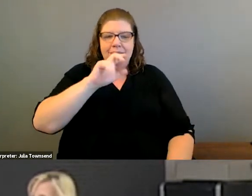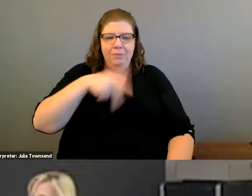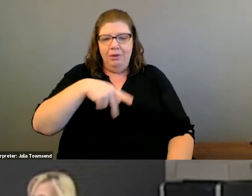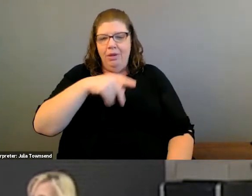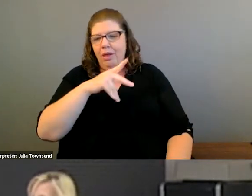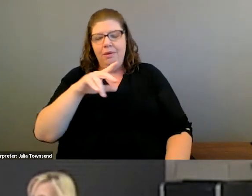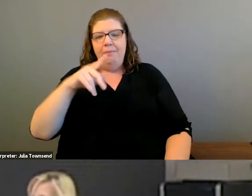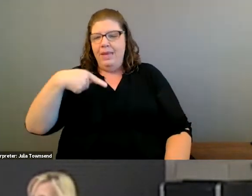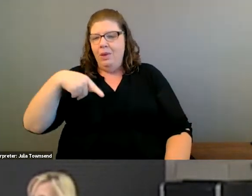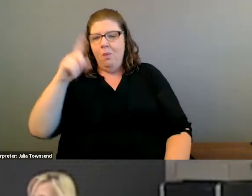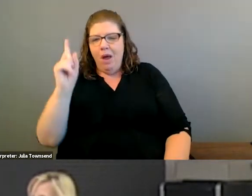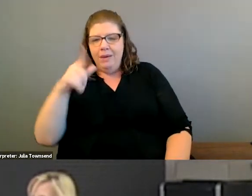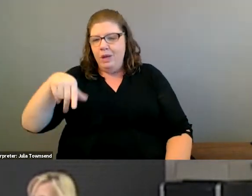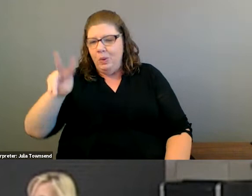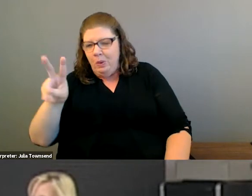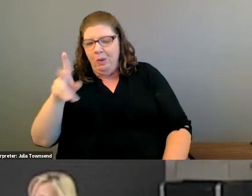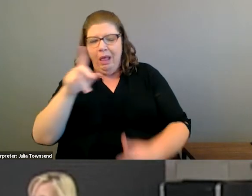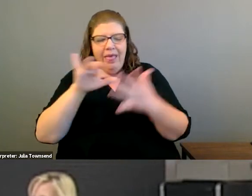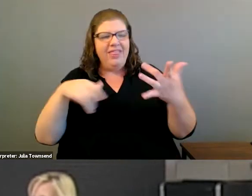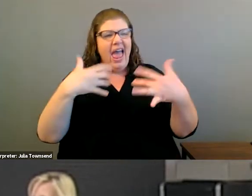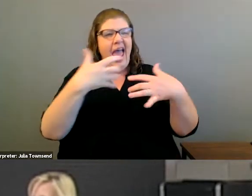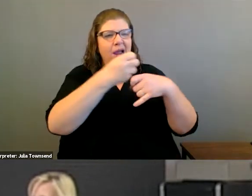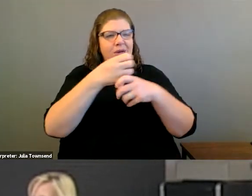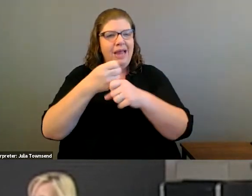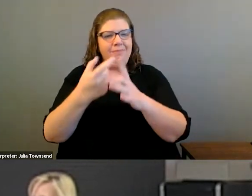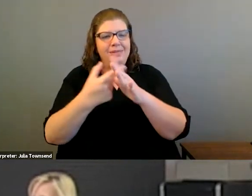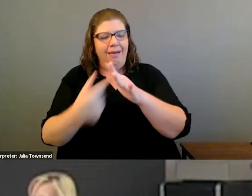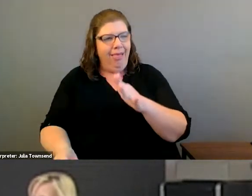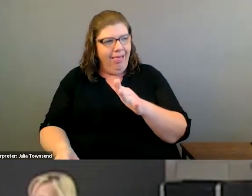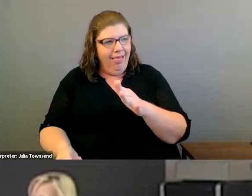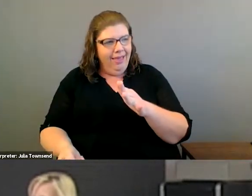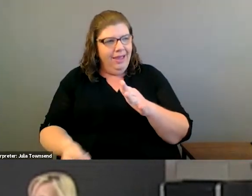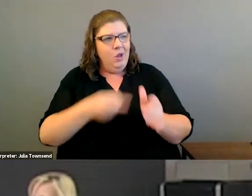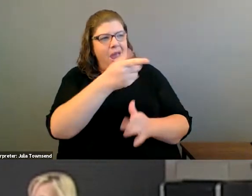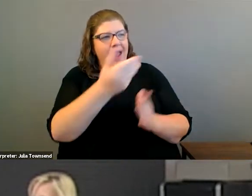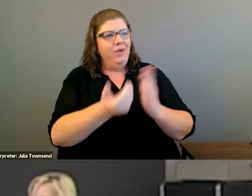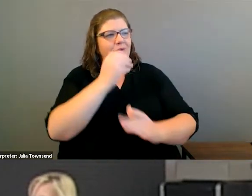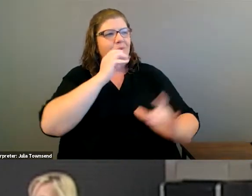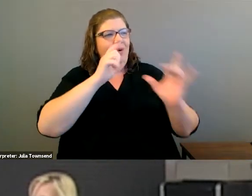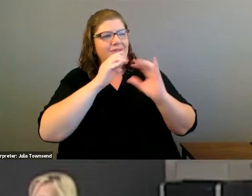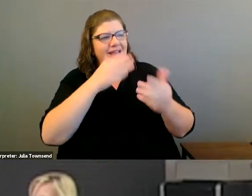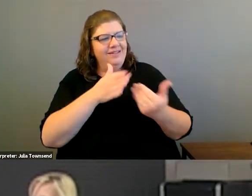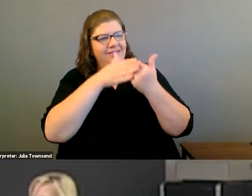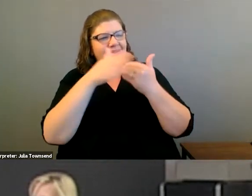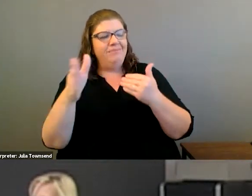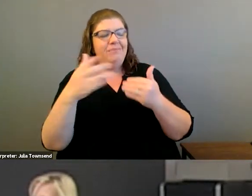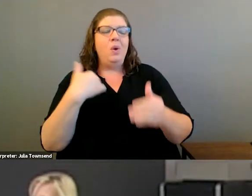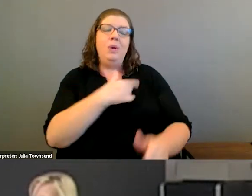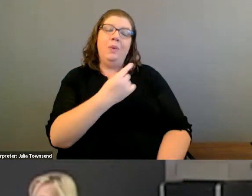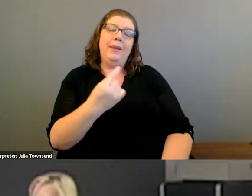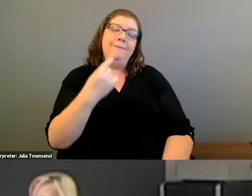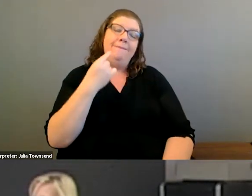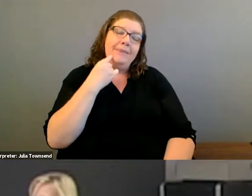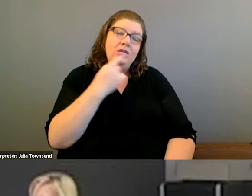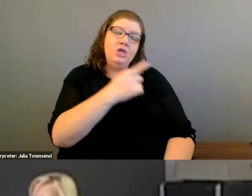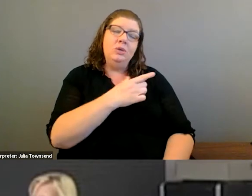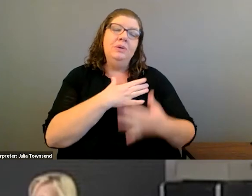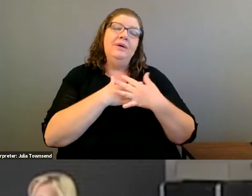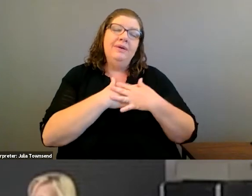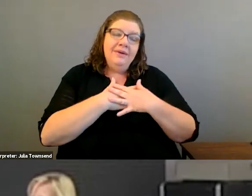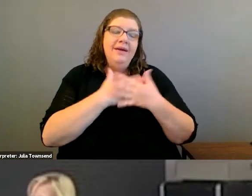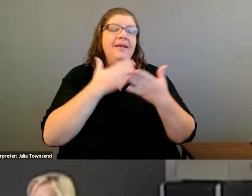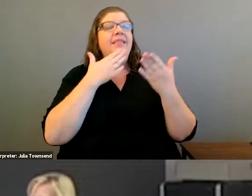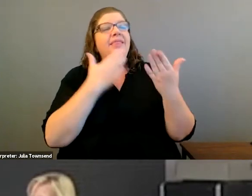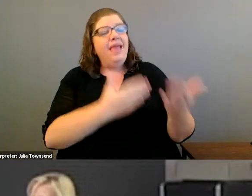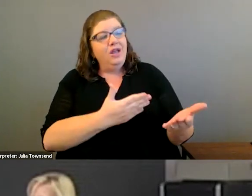or SACs. So it'll be a whole different conversation for you. We will miss you and we thank you. And I hope you